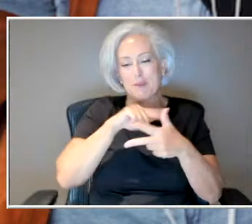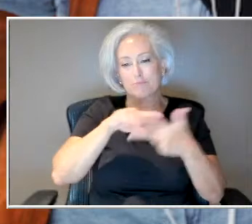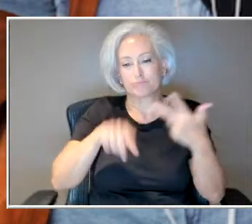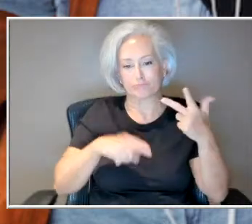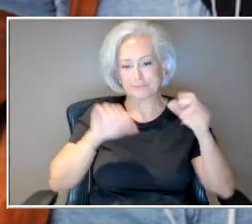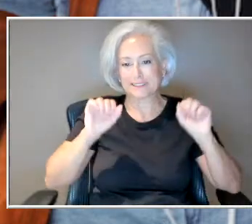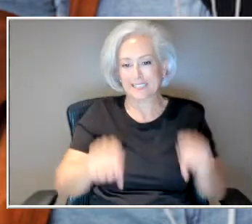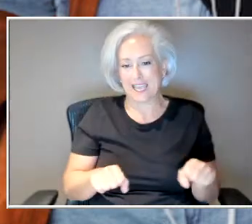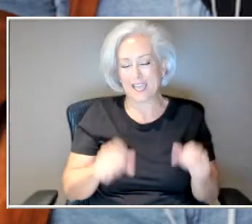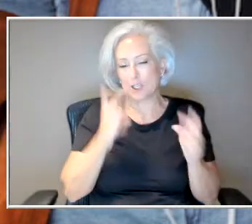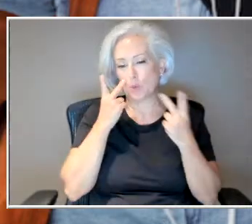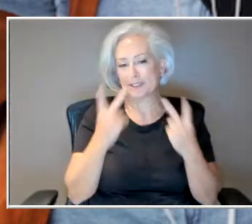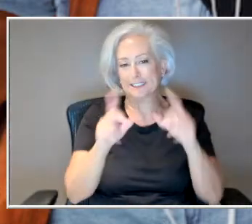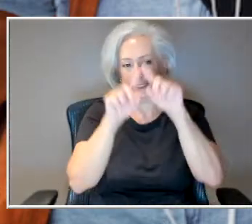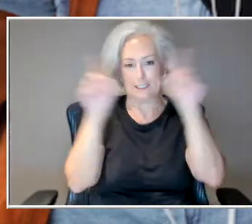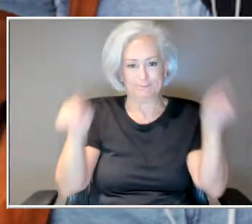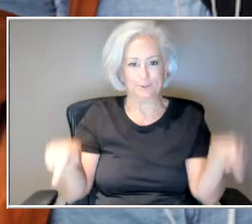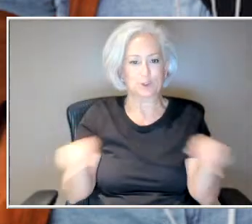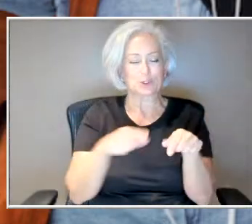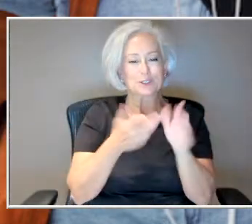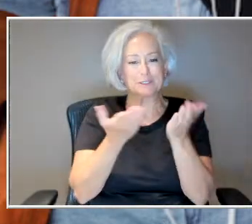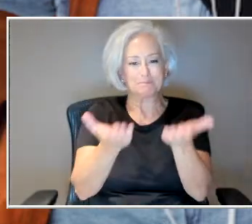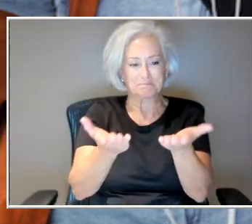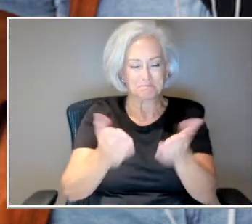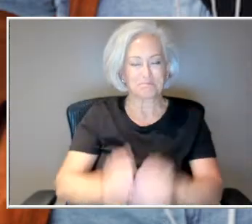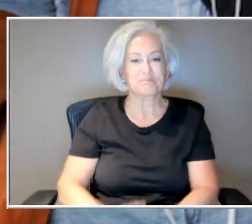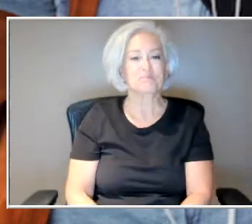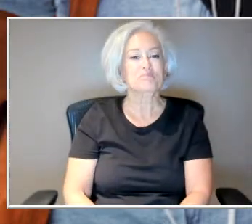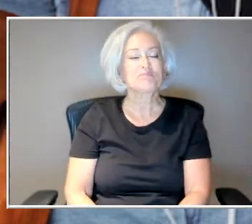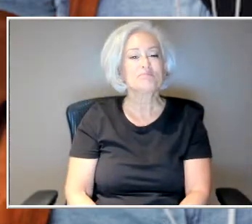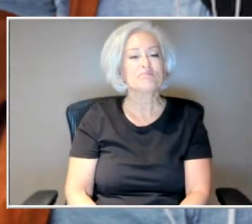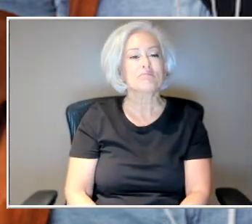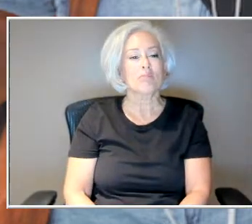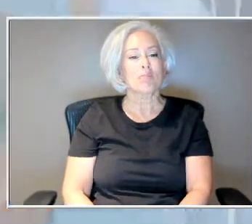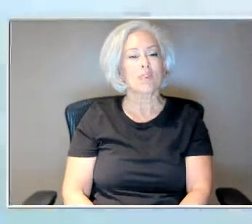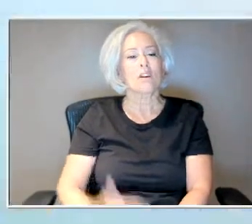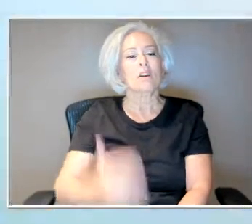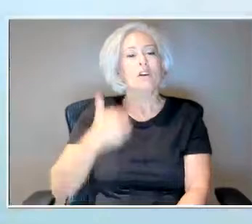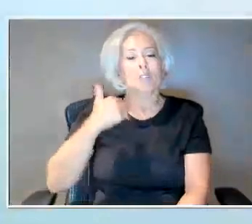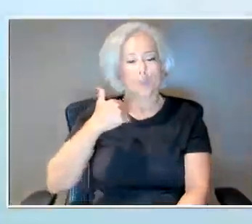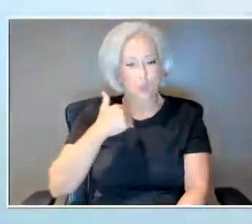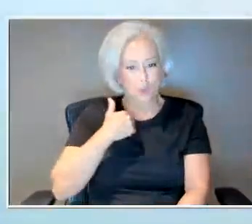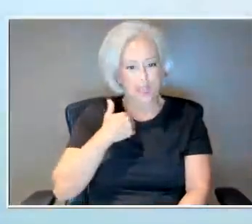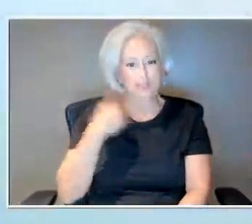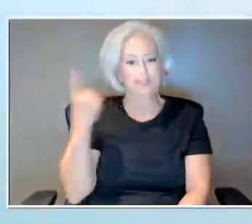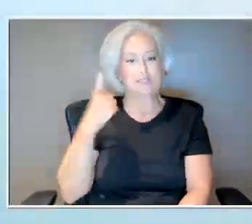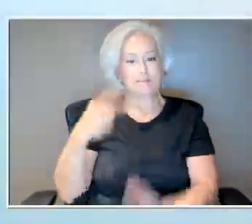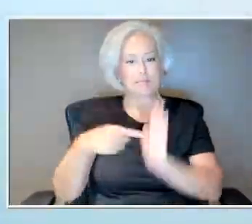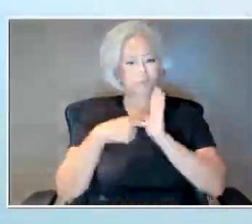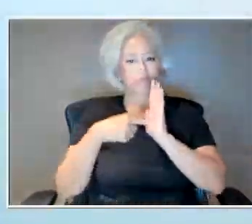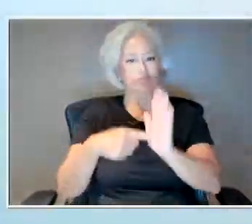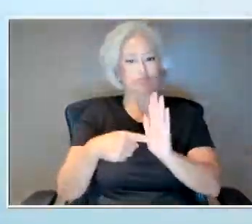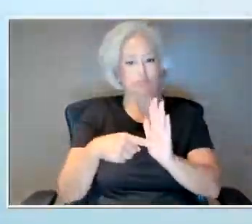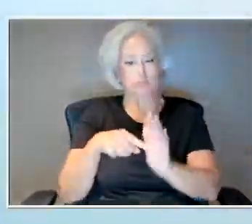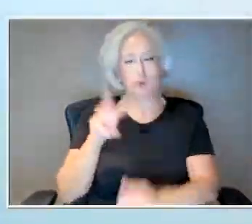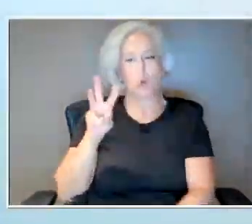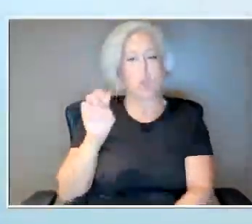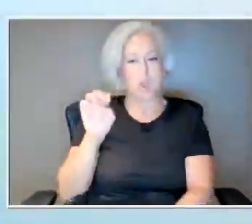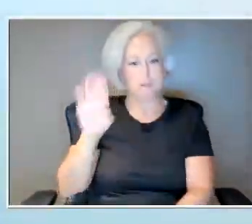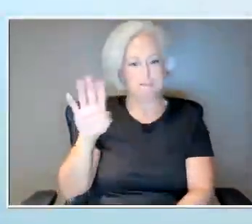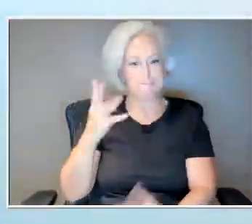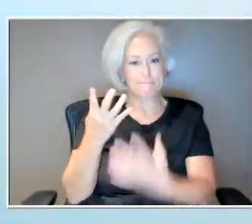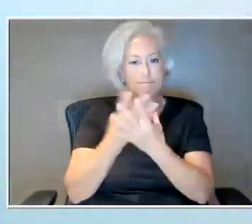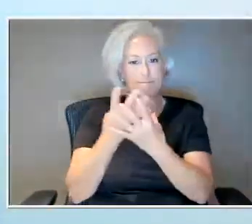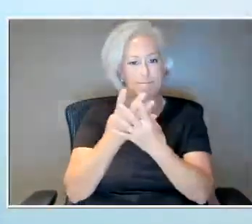there on your screen. So we have an animation of this device that you use to treat Denise. You mentioned it, the web. Show us what we're seeing.